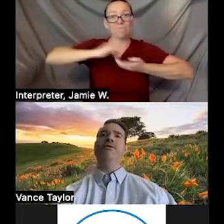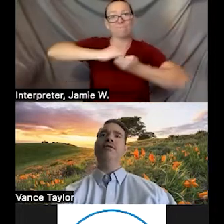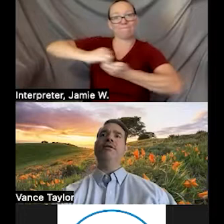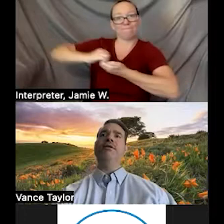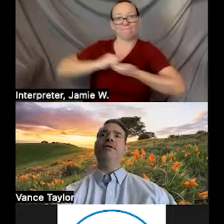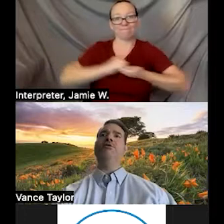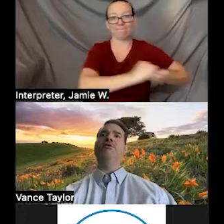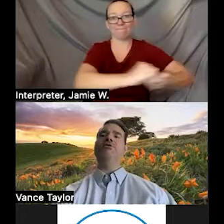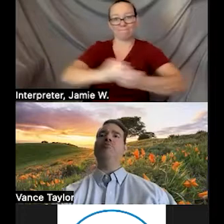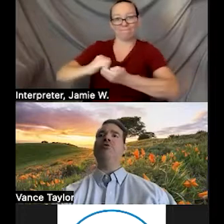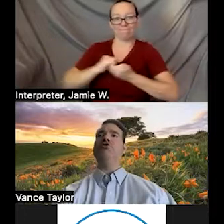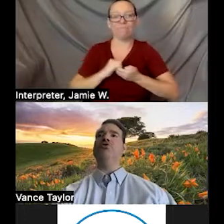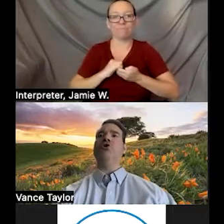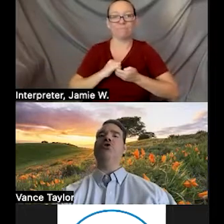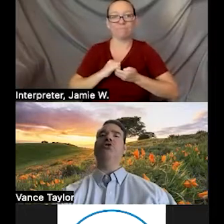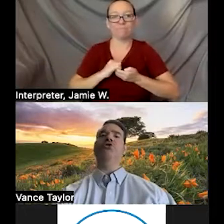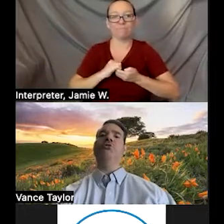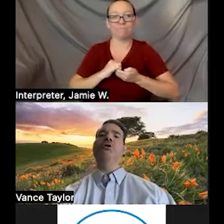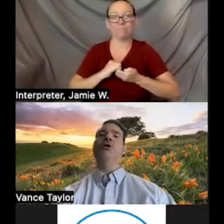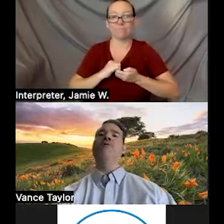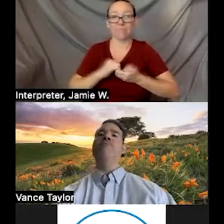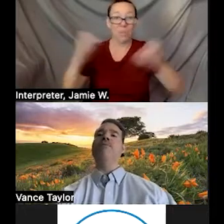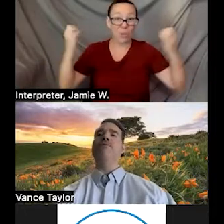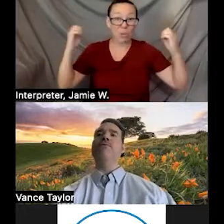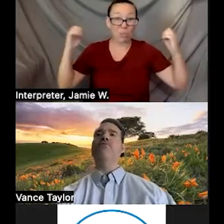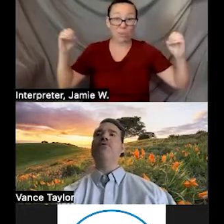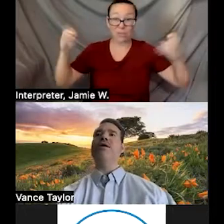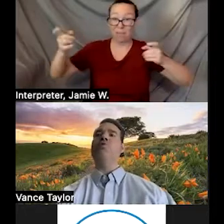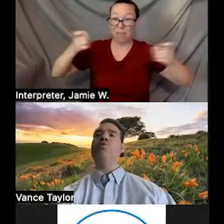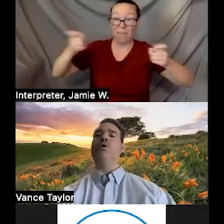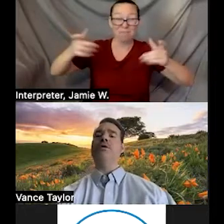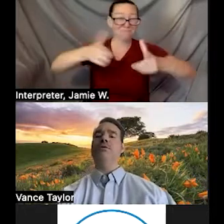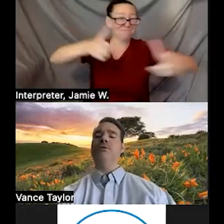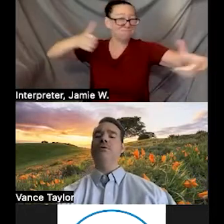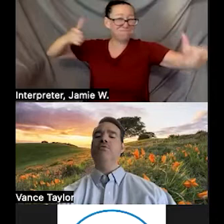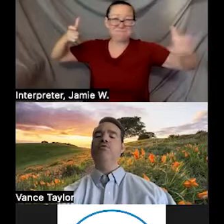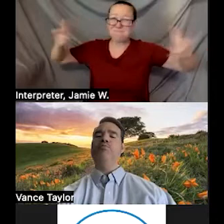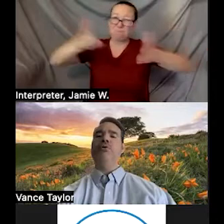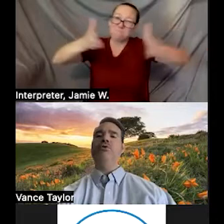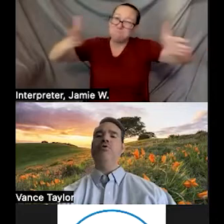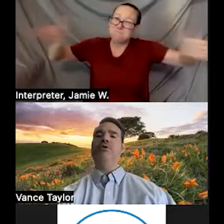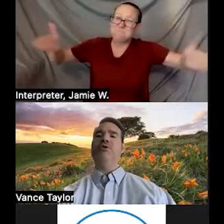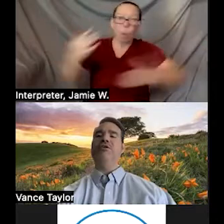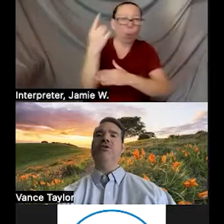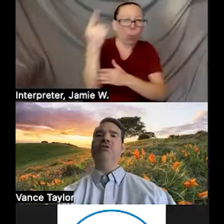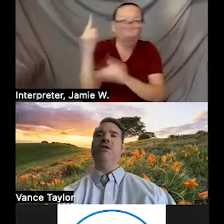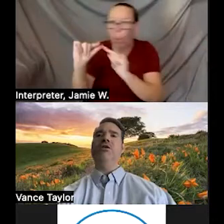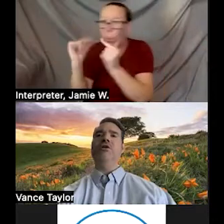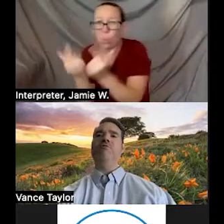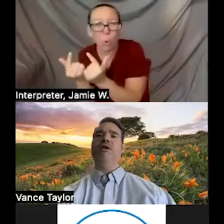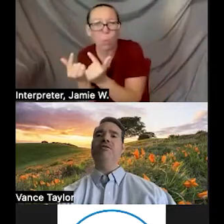That this mission is much too large for any one group,